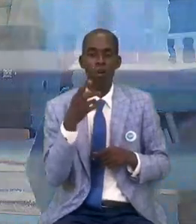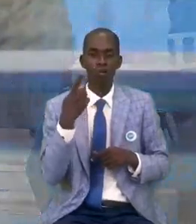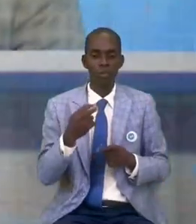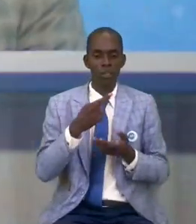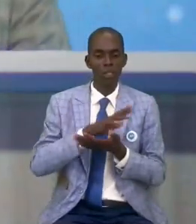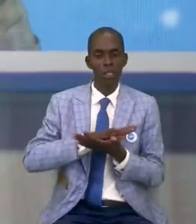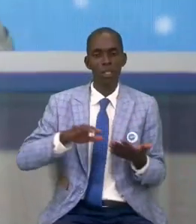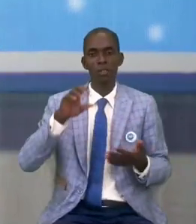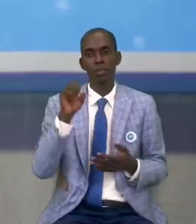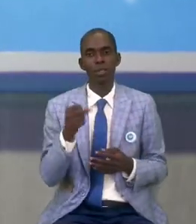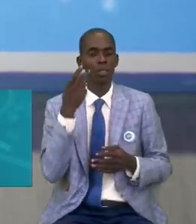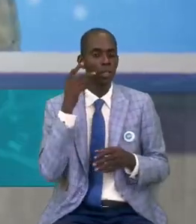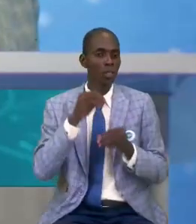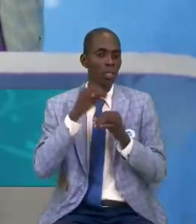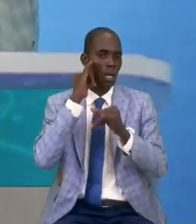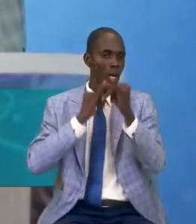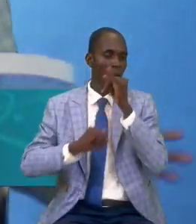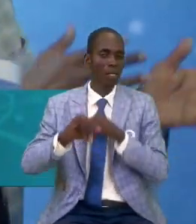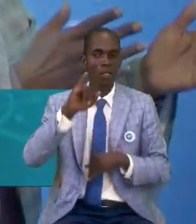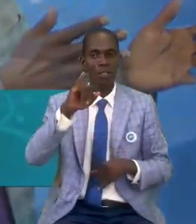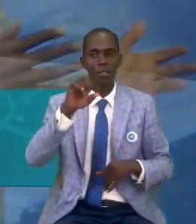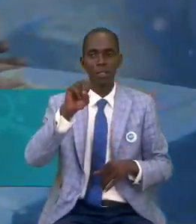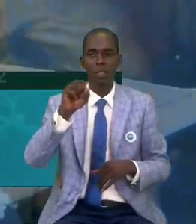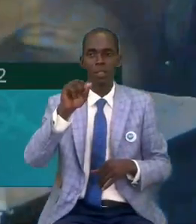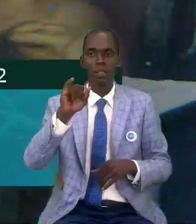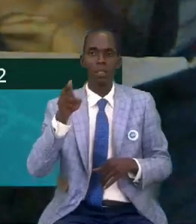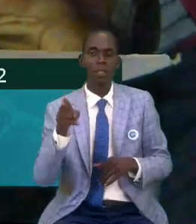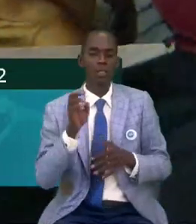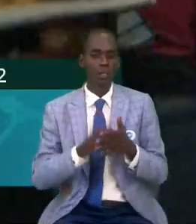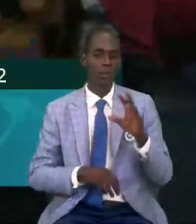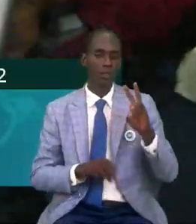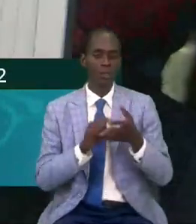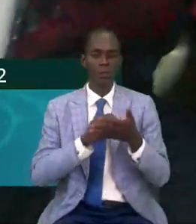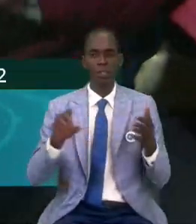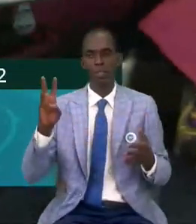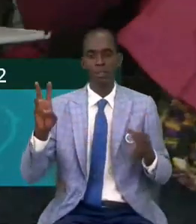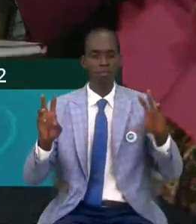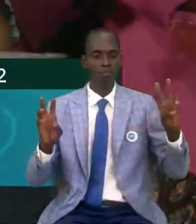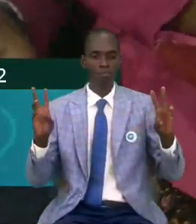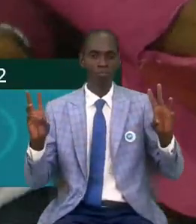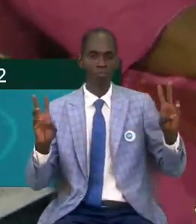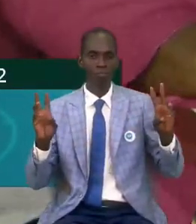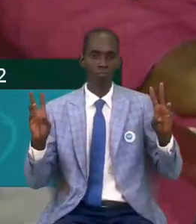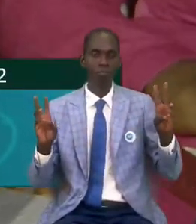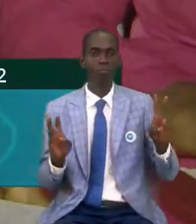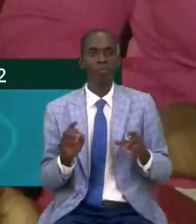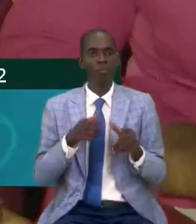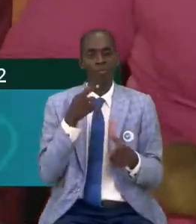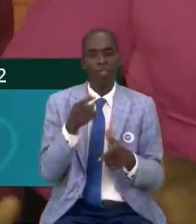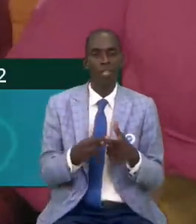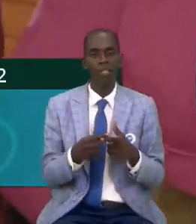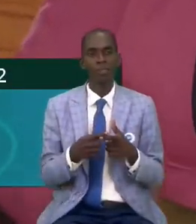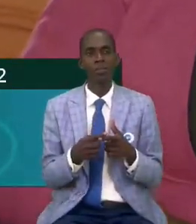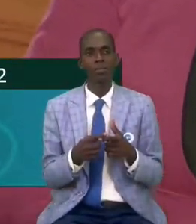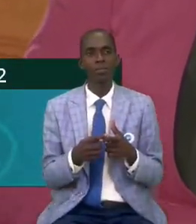from verse 6. It says in verse 6, then flew one of the